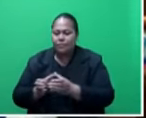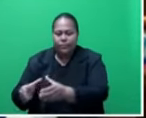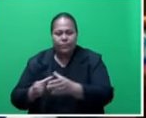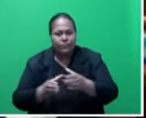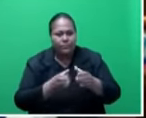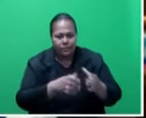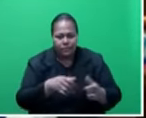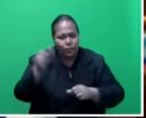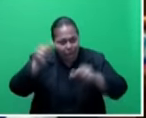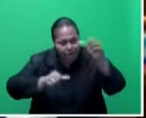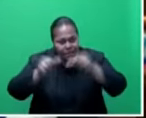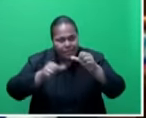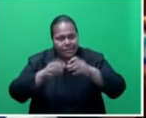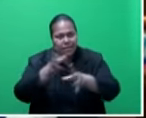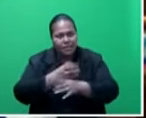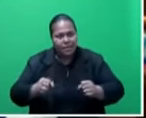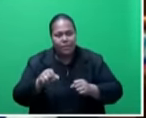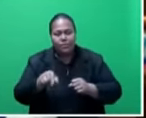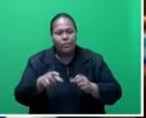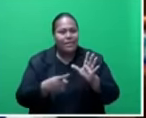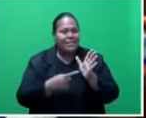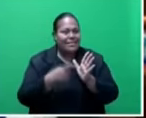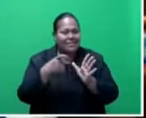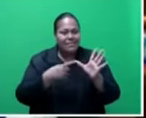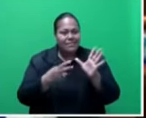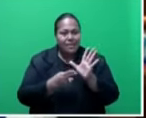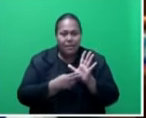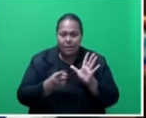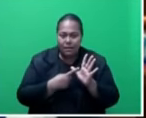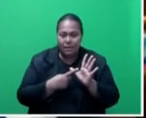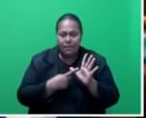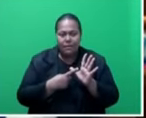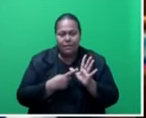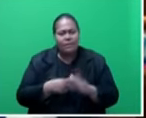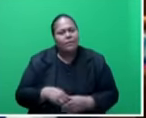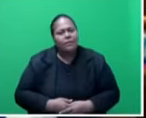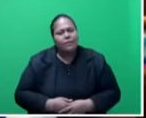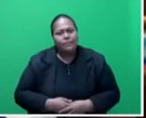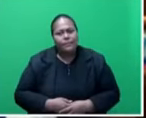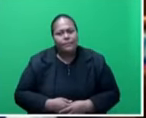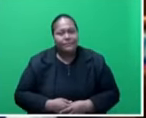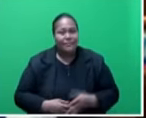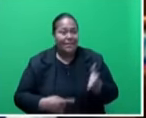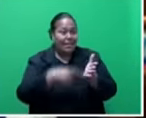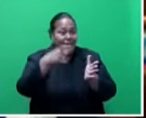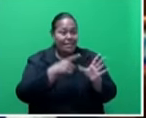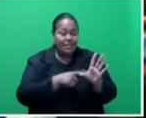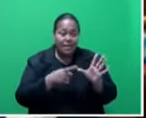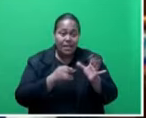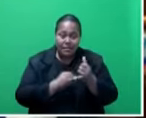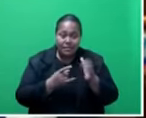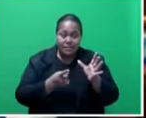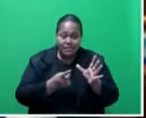form the basis of our response for TC Ana. Mr. Speaker, on TC Yasa, based on the initial findings